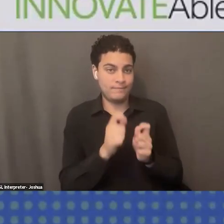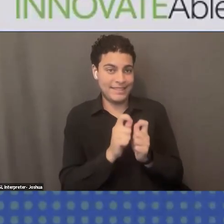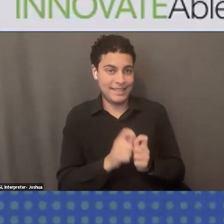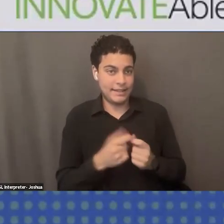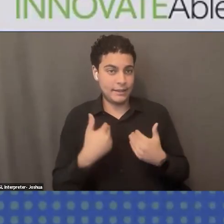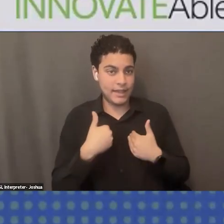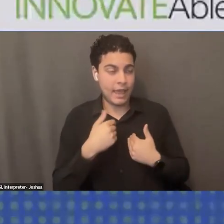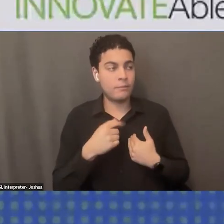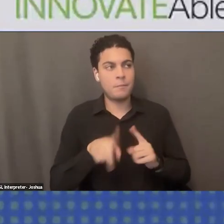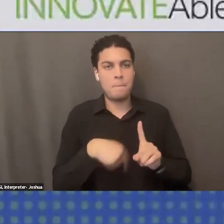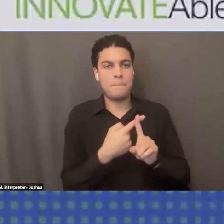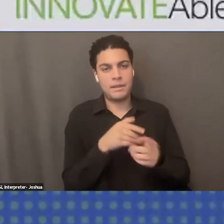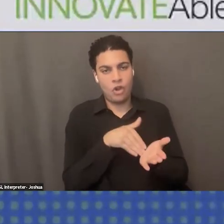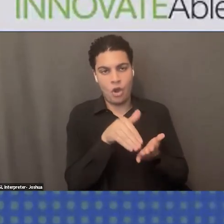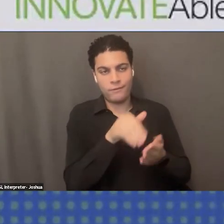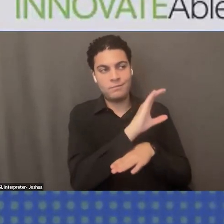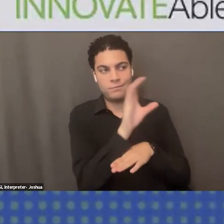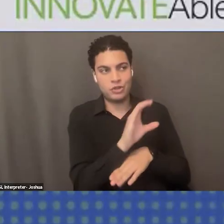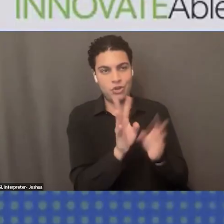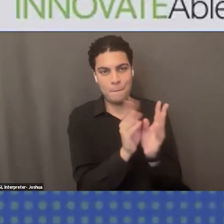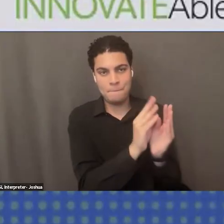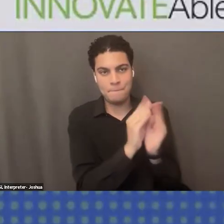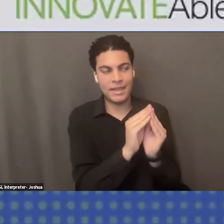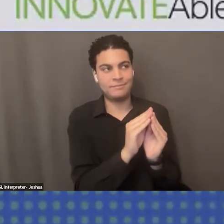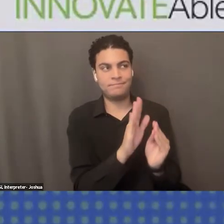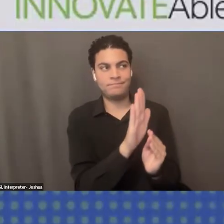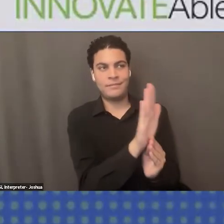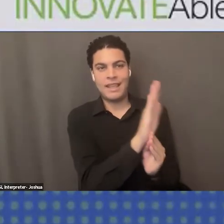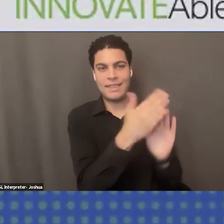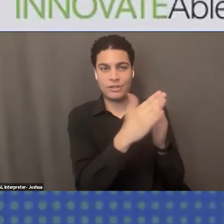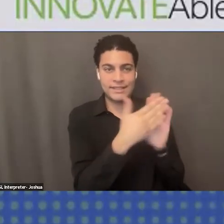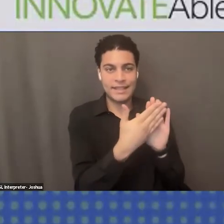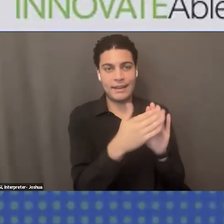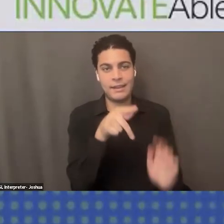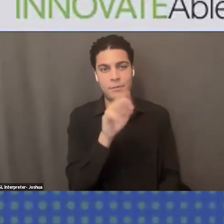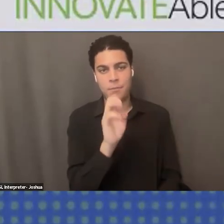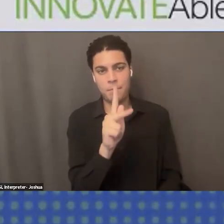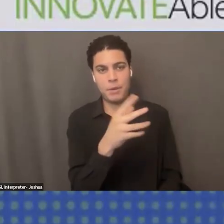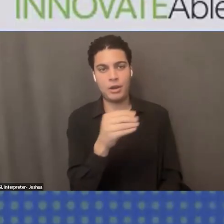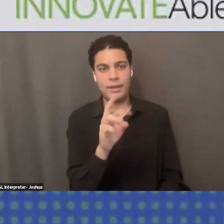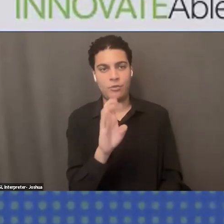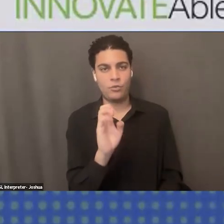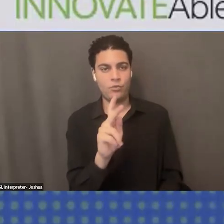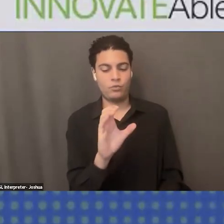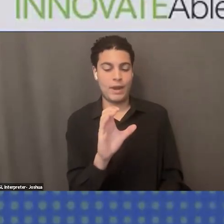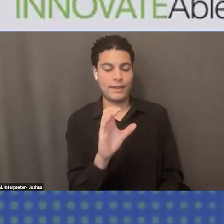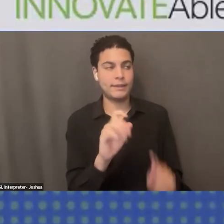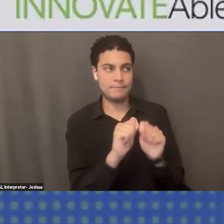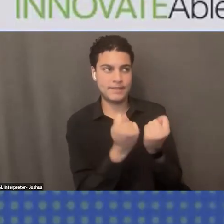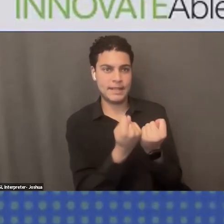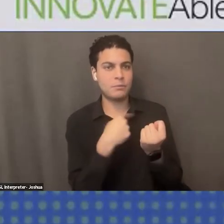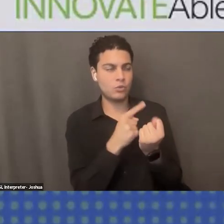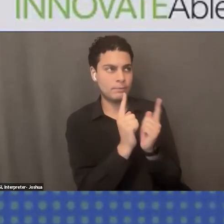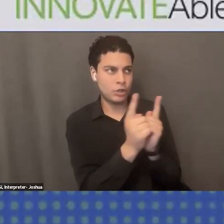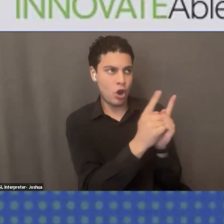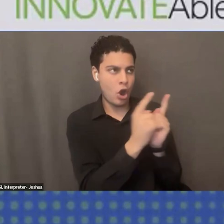recreations teams, who will be responsible for the installation. So whatever our customer needs, we're pretty much willing to work with